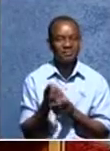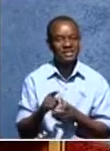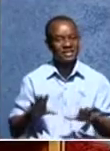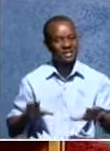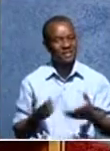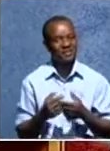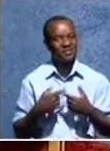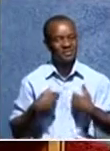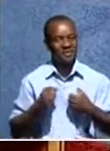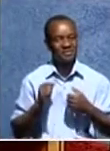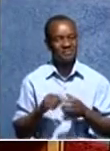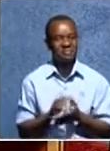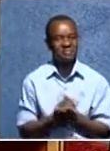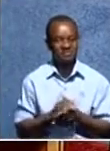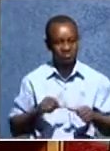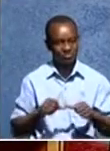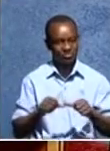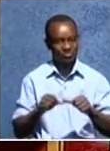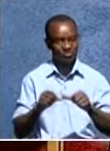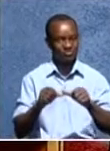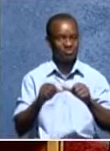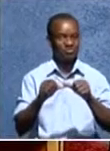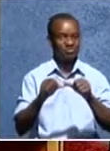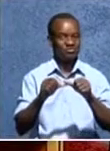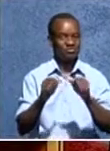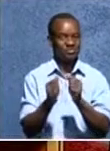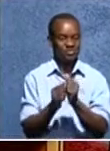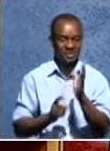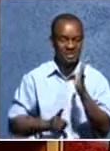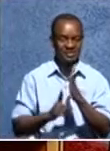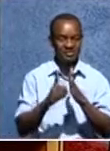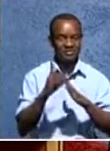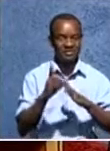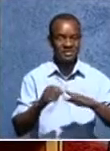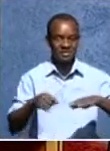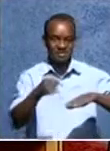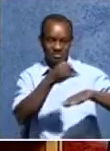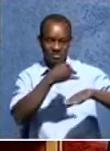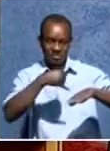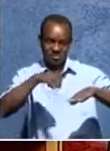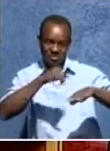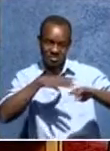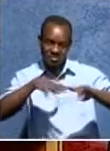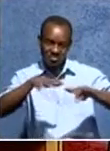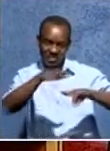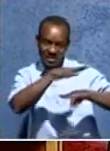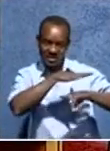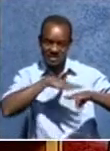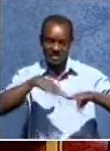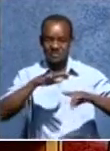country. Yeah, basically in conservancies, it's mainly, obviously we have a